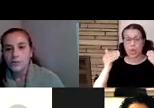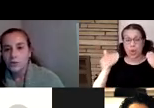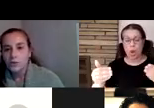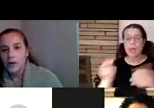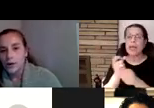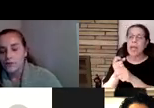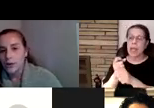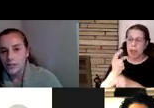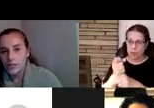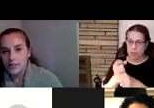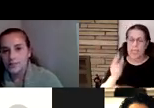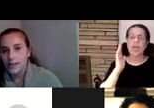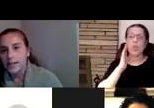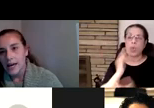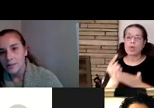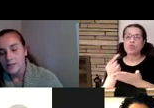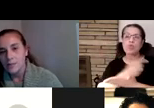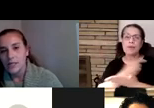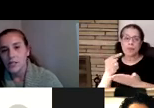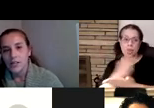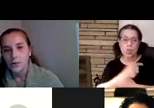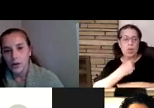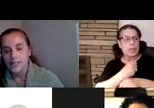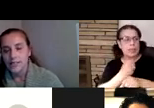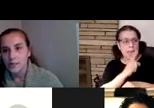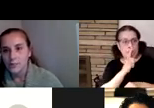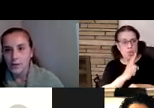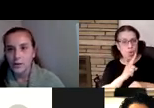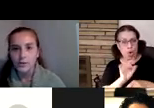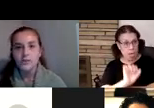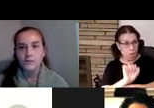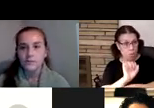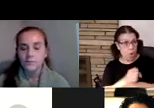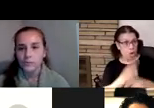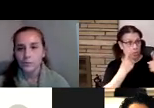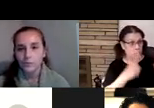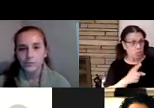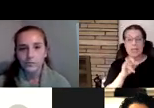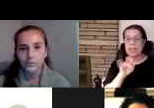annually review the network of locations to find gaps and make sure the network continues to meet our goals.